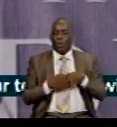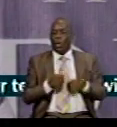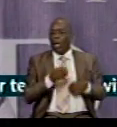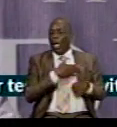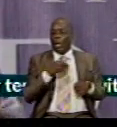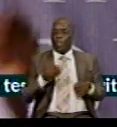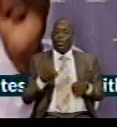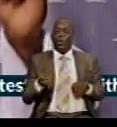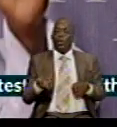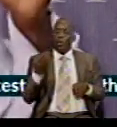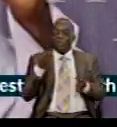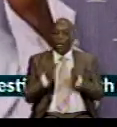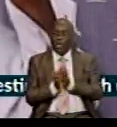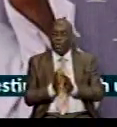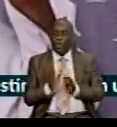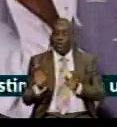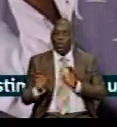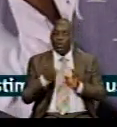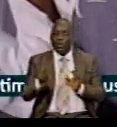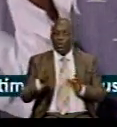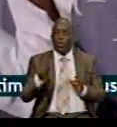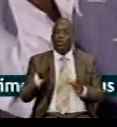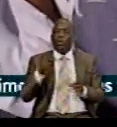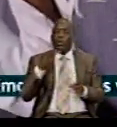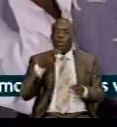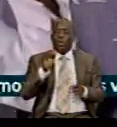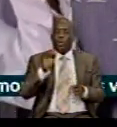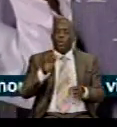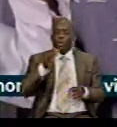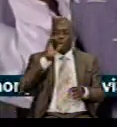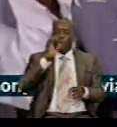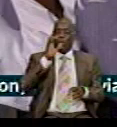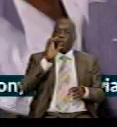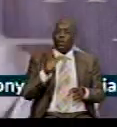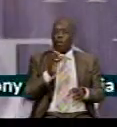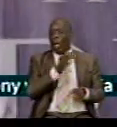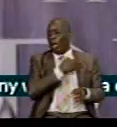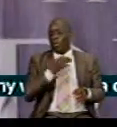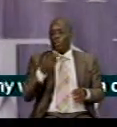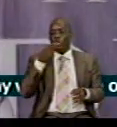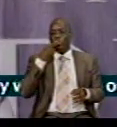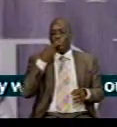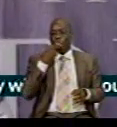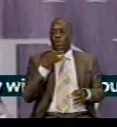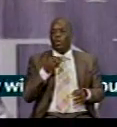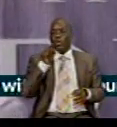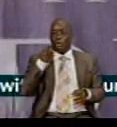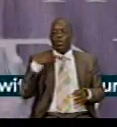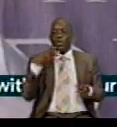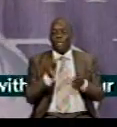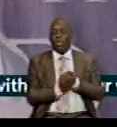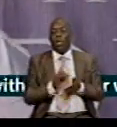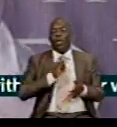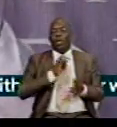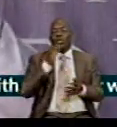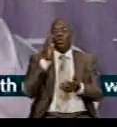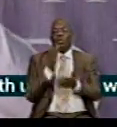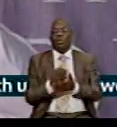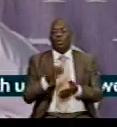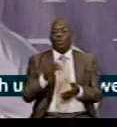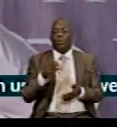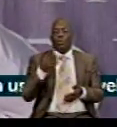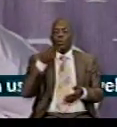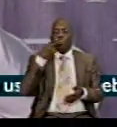say no. That was since then. It's going now 5 years that I'm no more smoking. So he say the infection I have